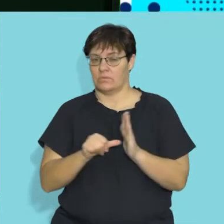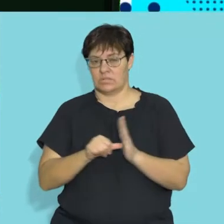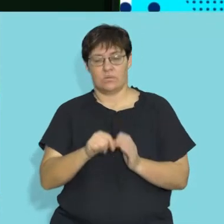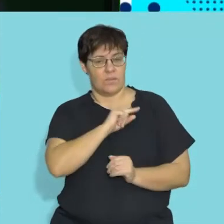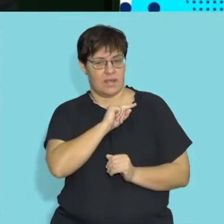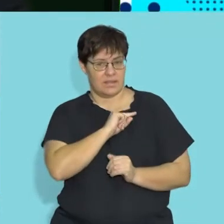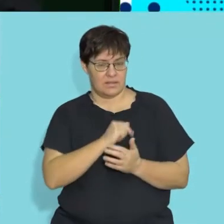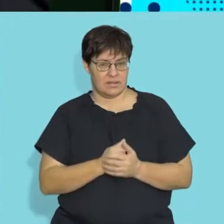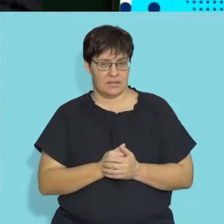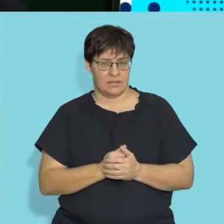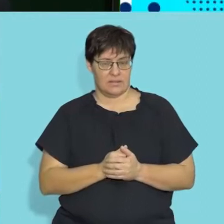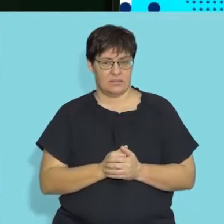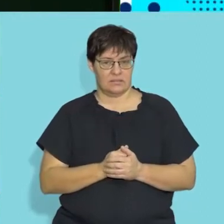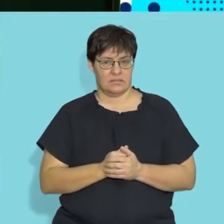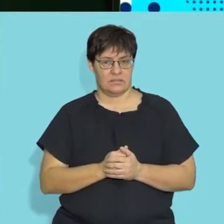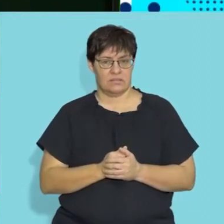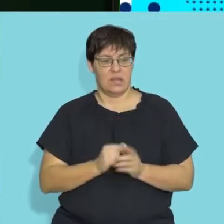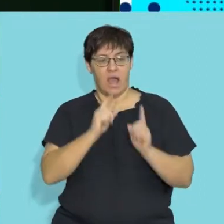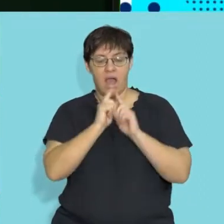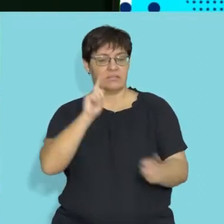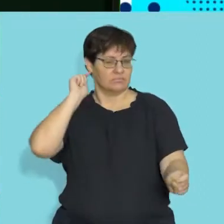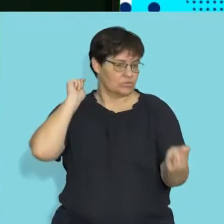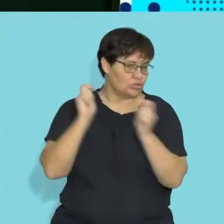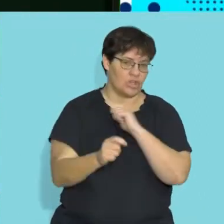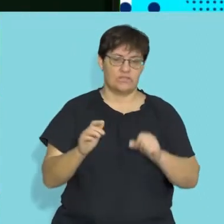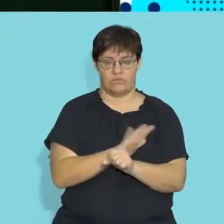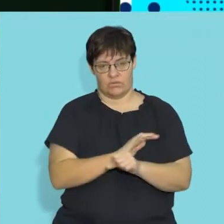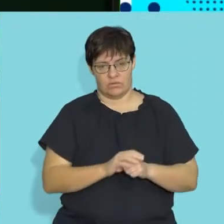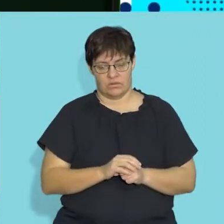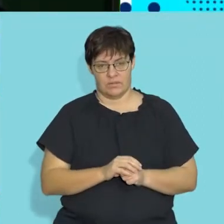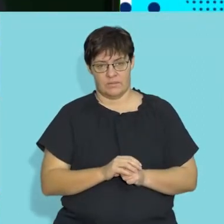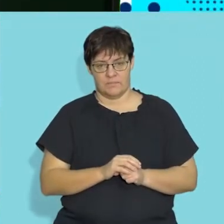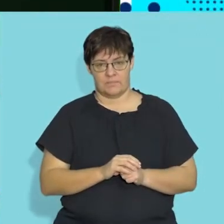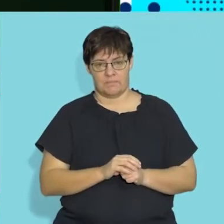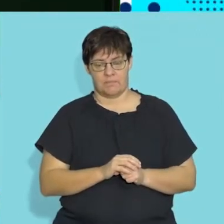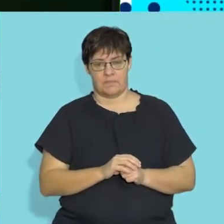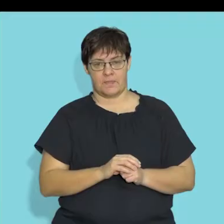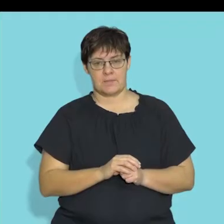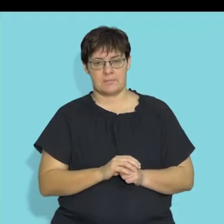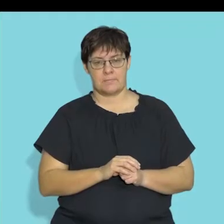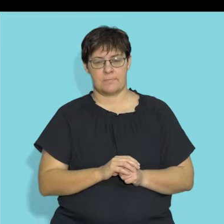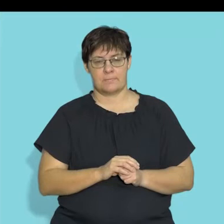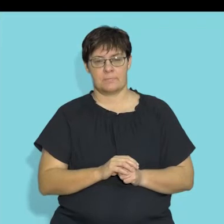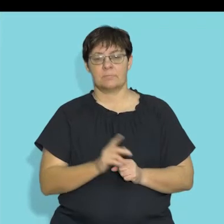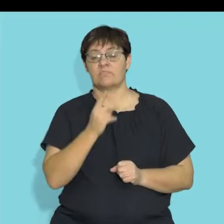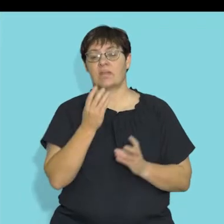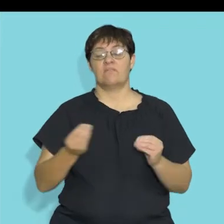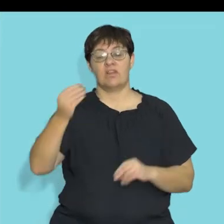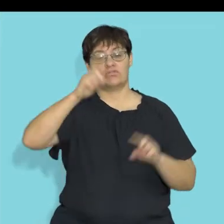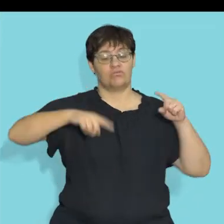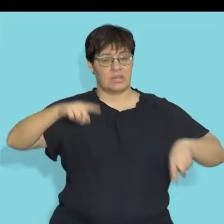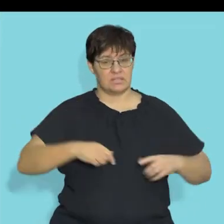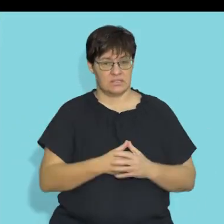that is important because the answer changes completely. If we say that